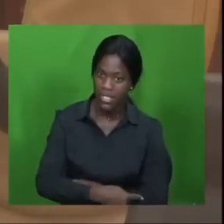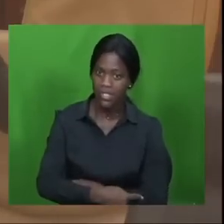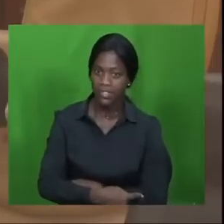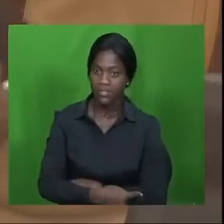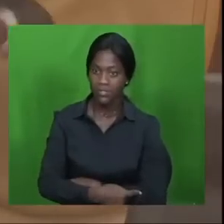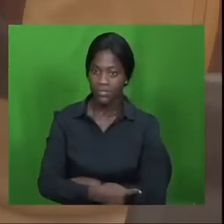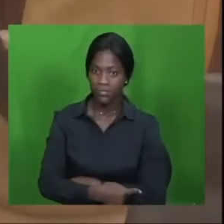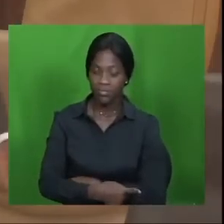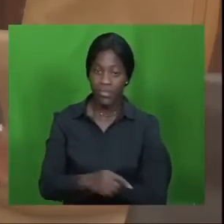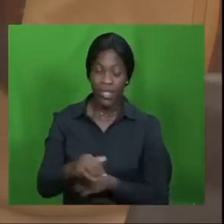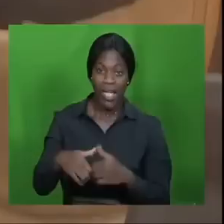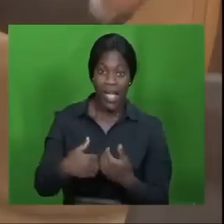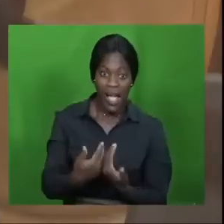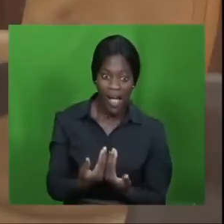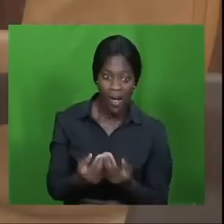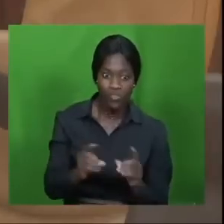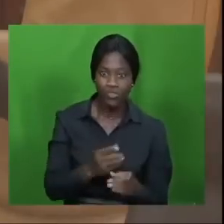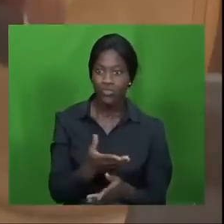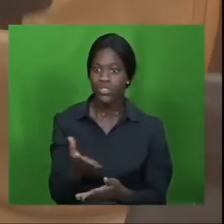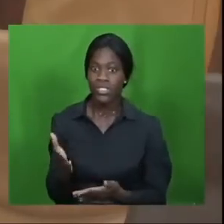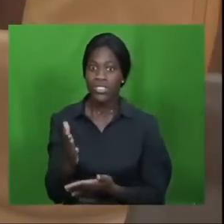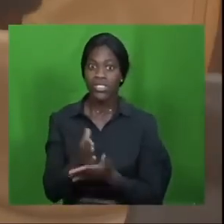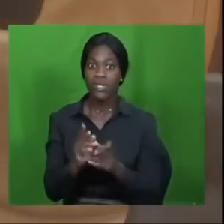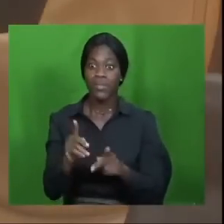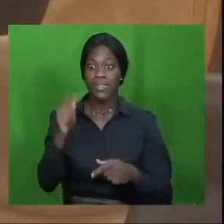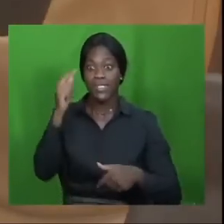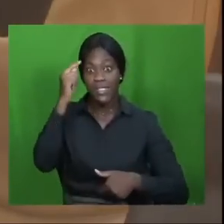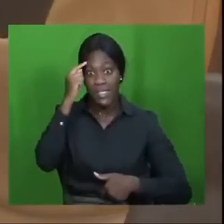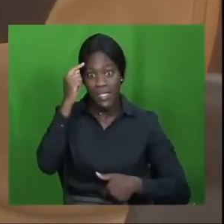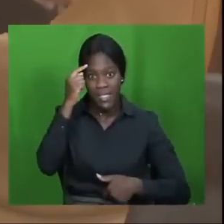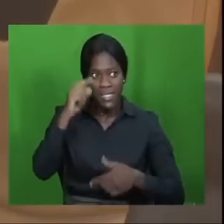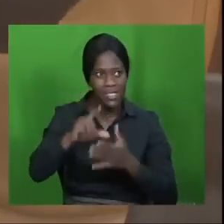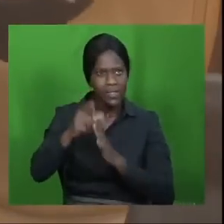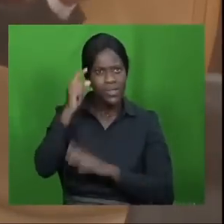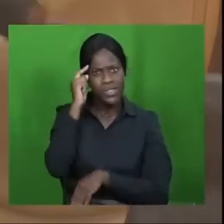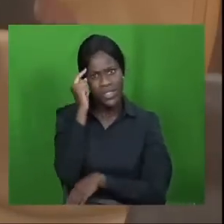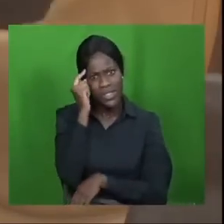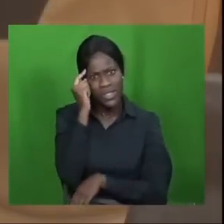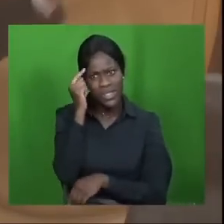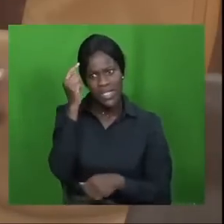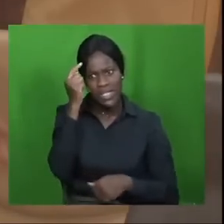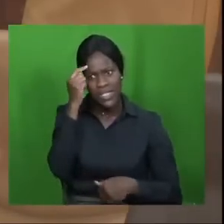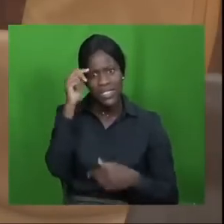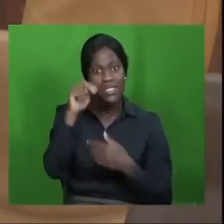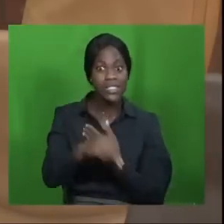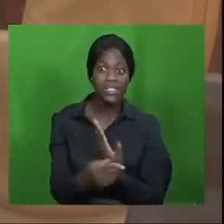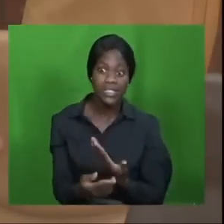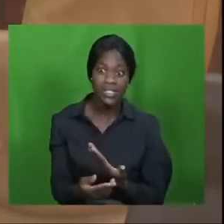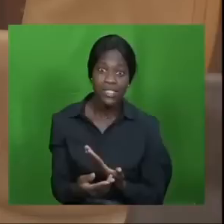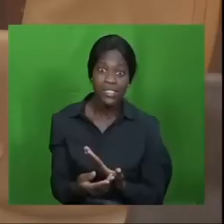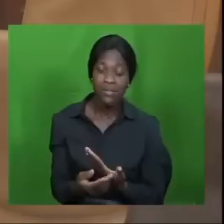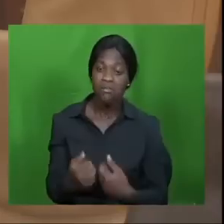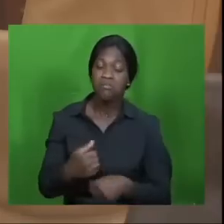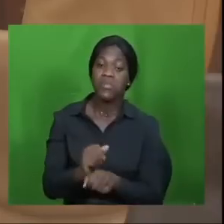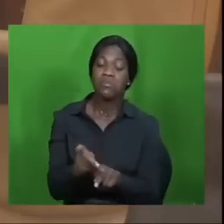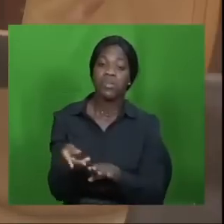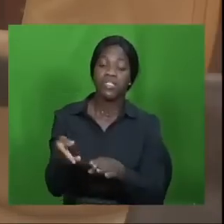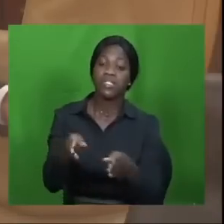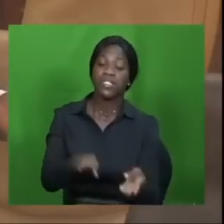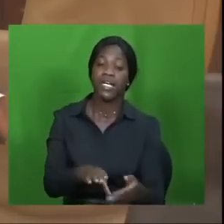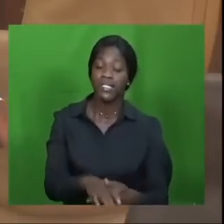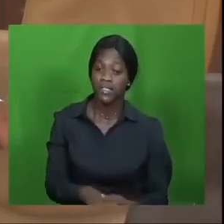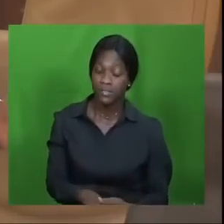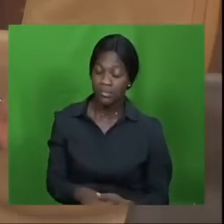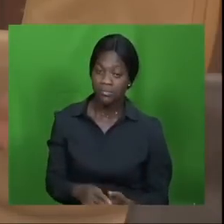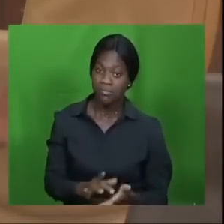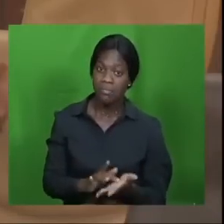how we go about things. Somebody may be sick and will be thinking about the sickness, and that will take him to his grave. Even medication will